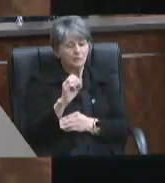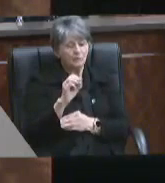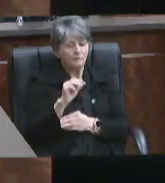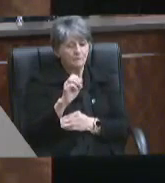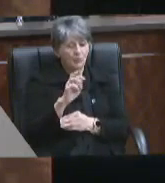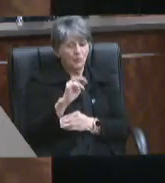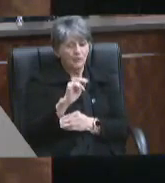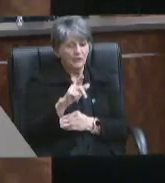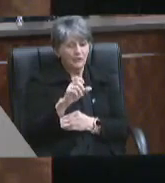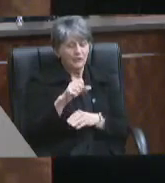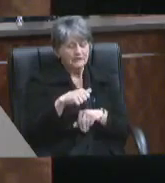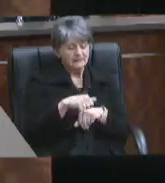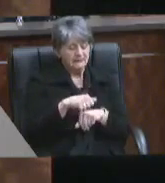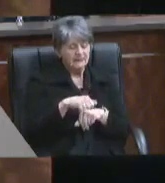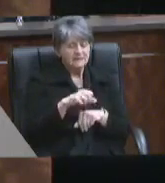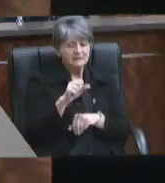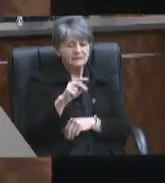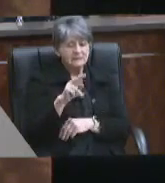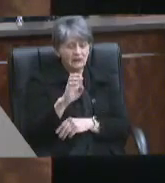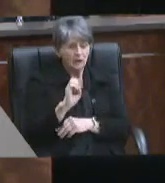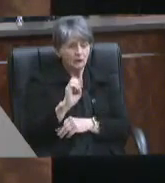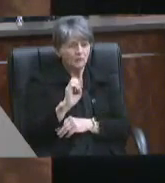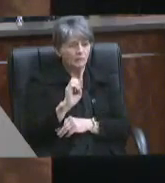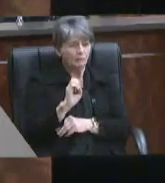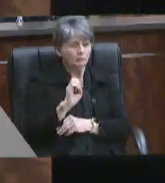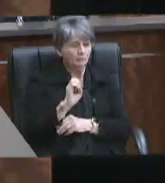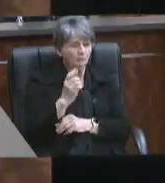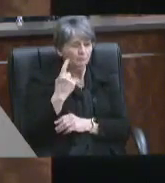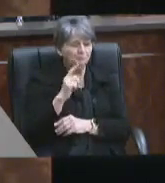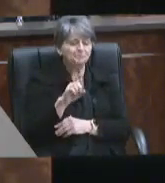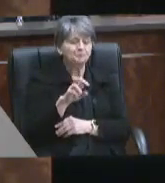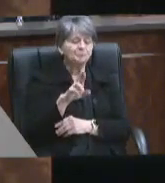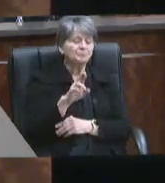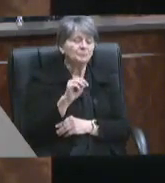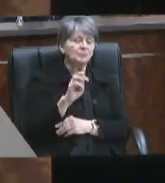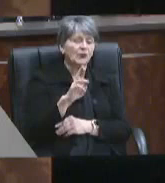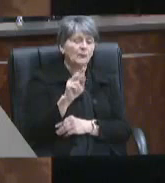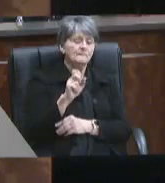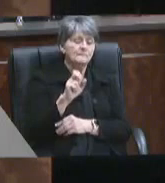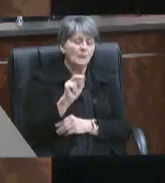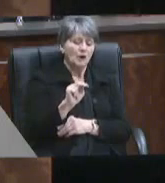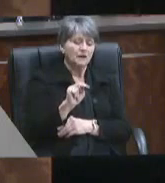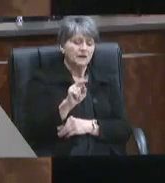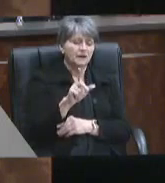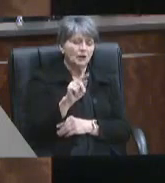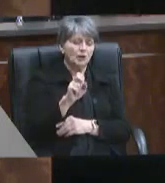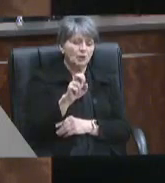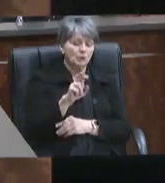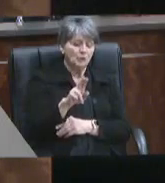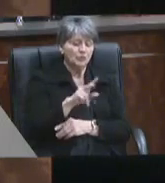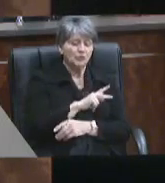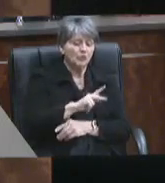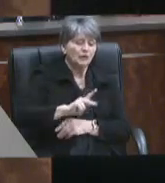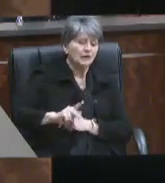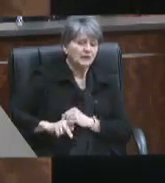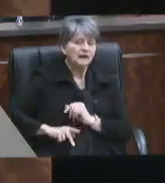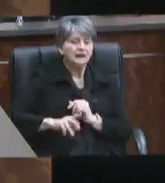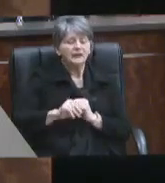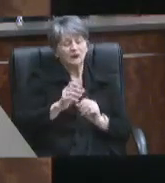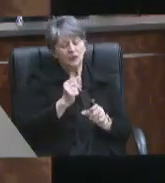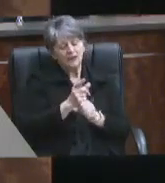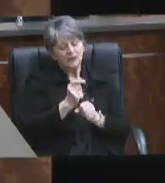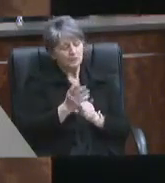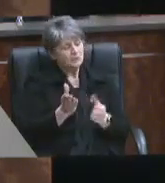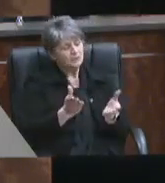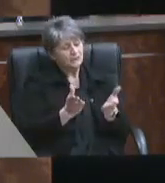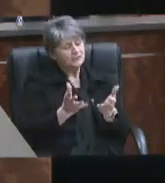in dedication and a memorial of Dr. Martin Luther King. And we had our annual service. I want to thank all